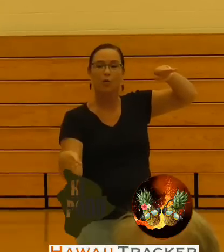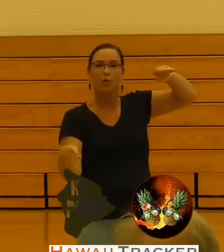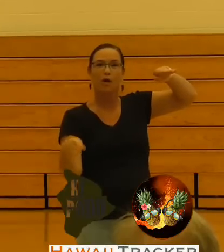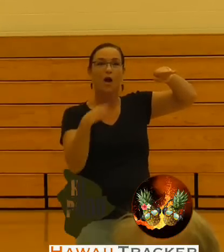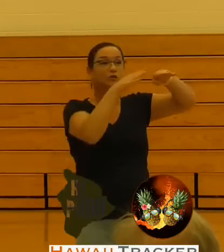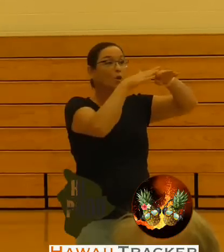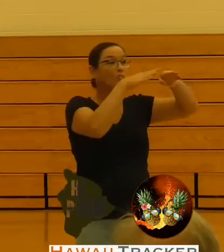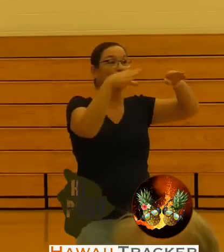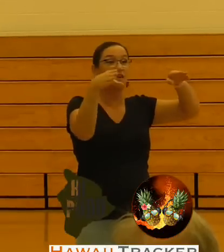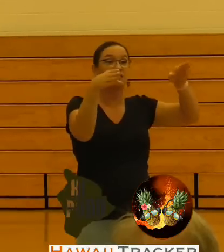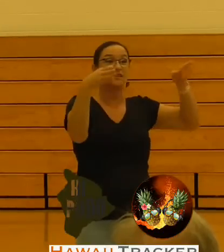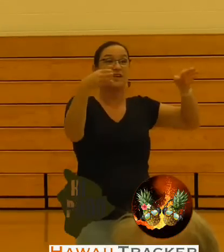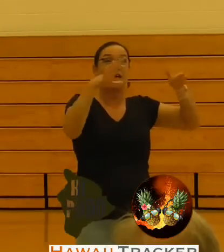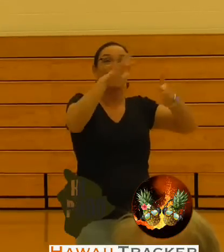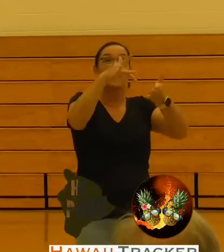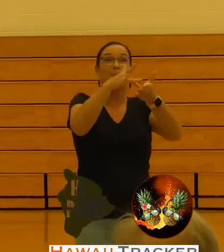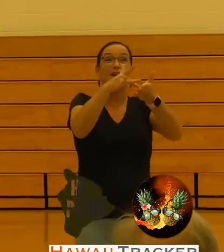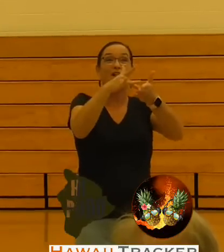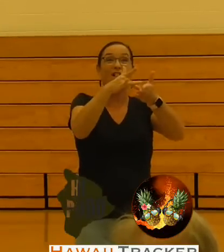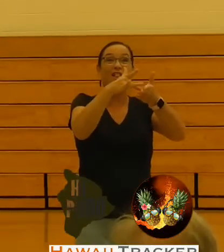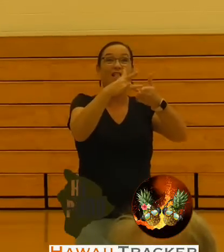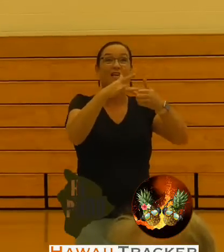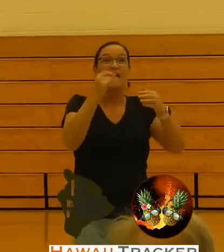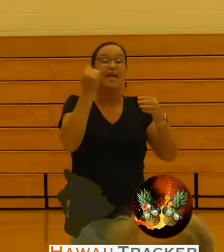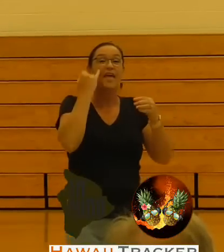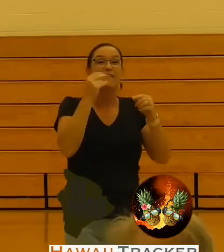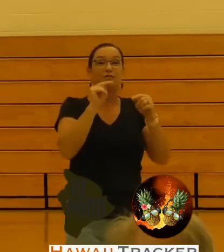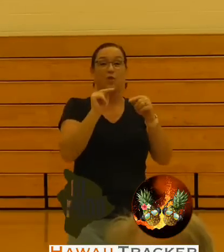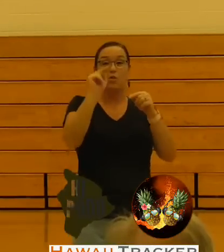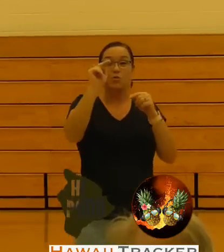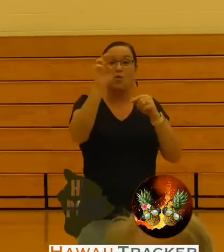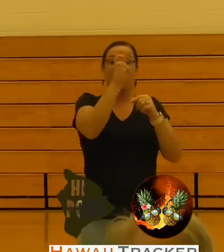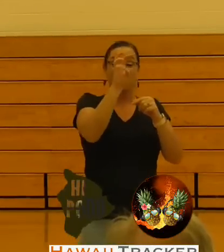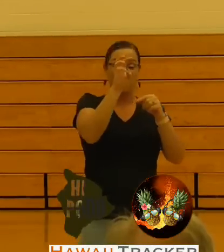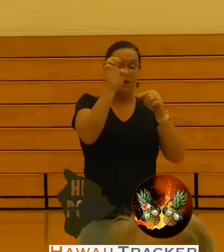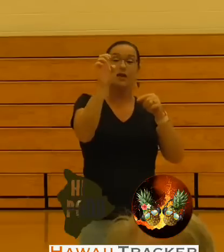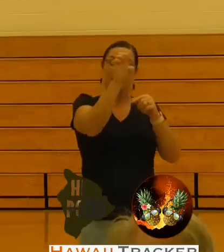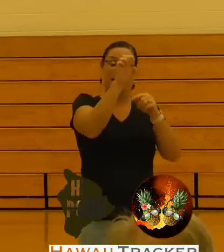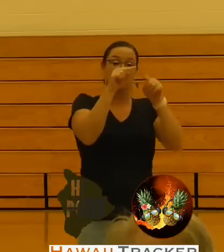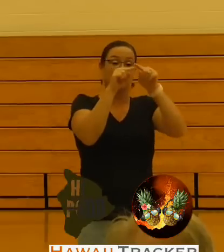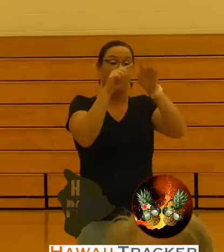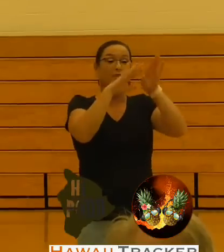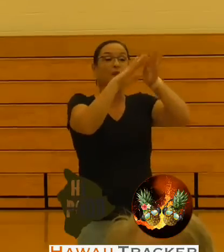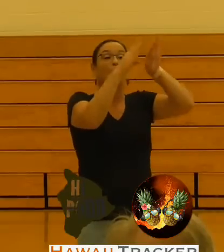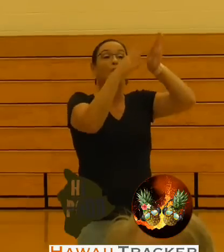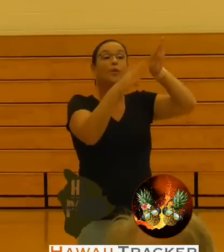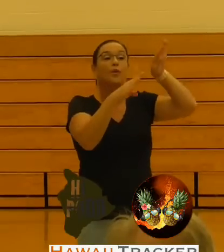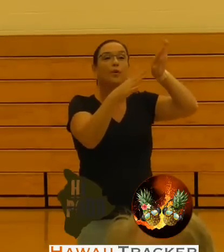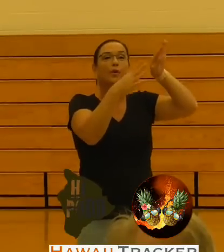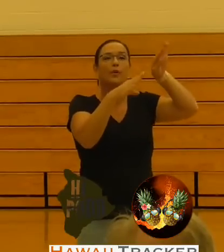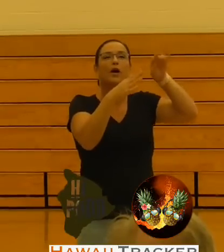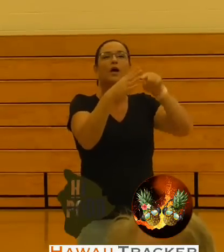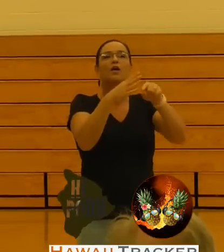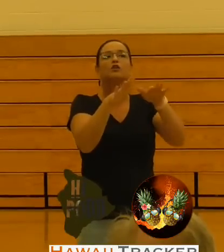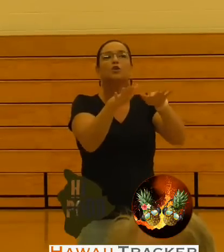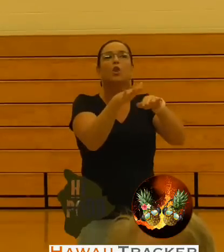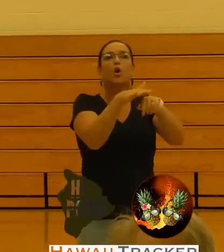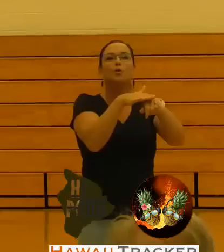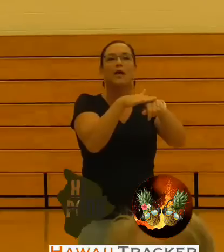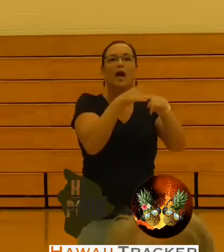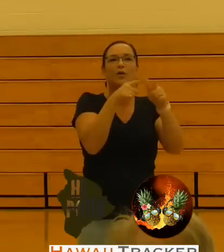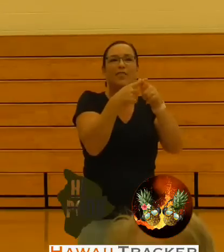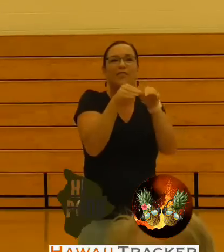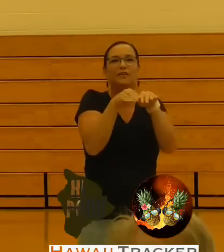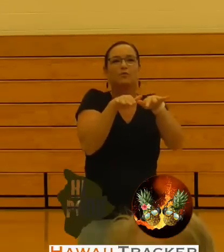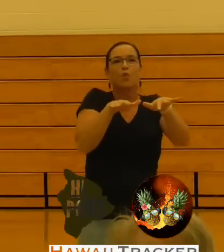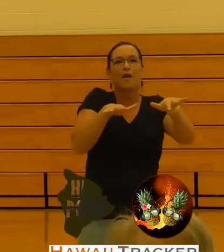flat area in the middle causes the flows from the northeast rift zone on the north side to slow down, and they start to